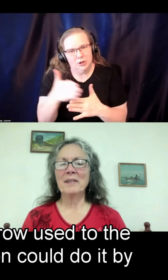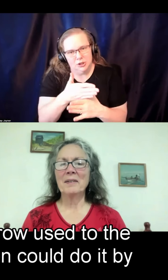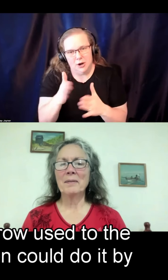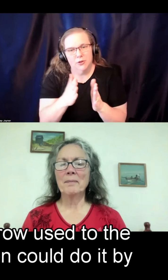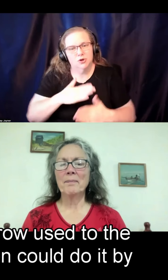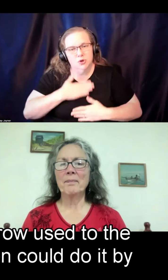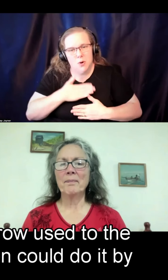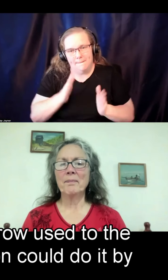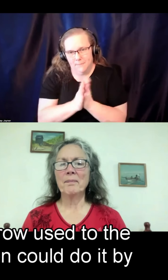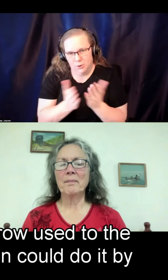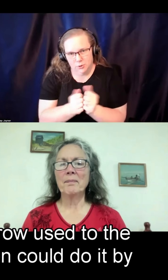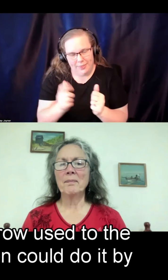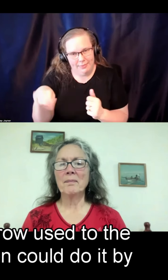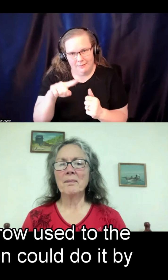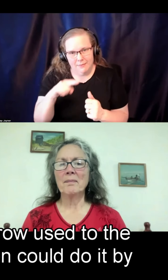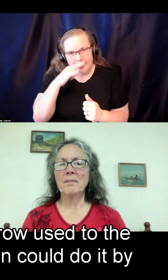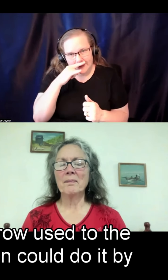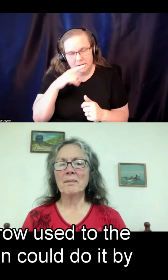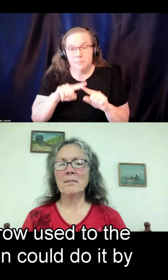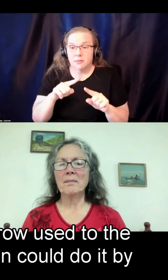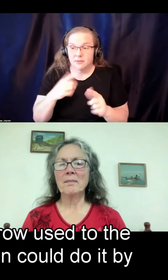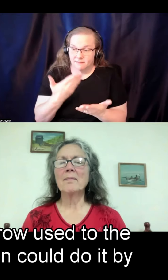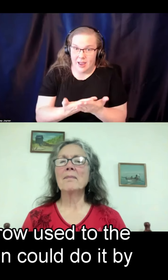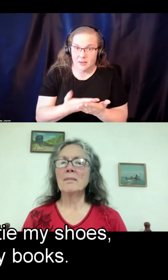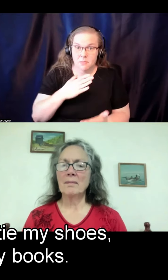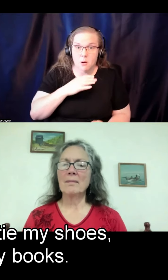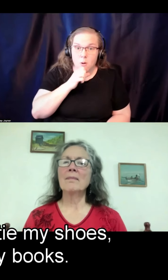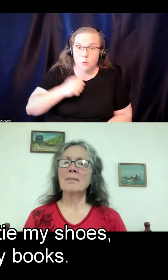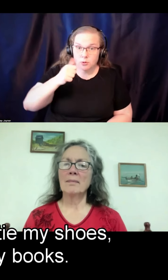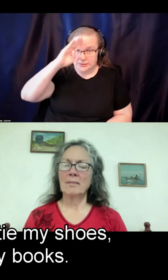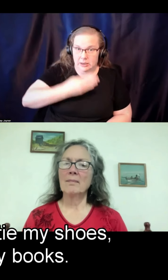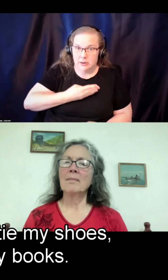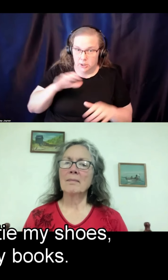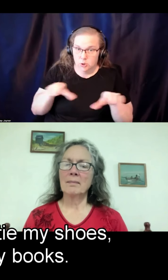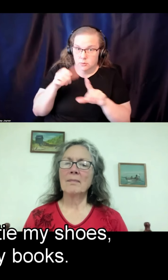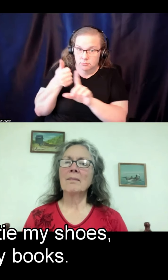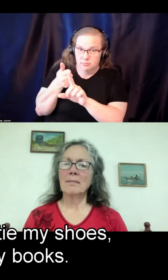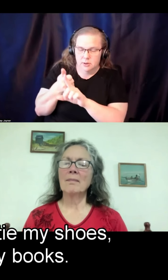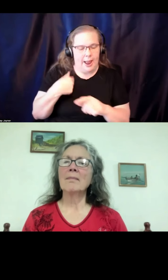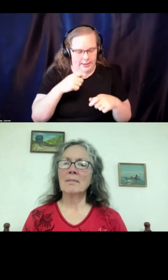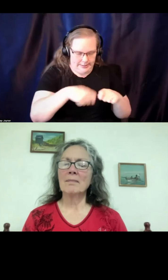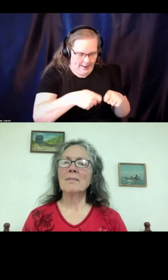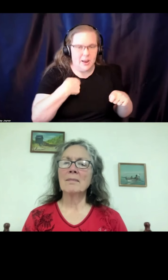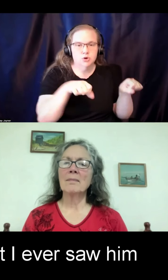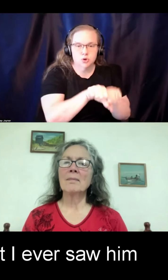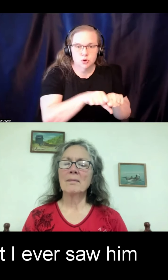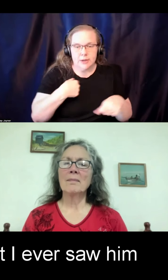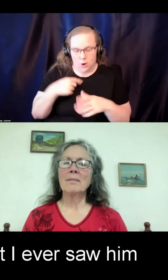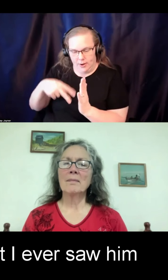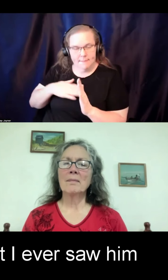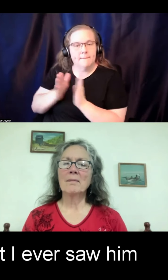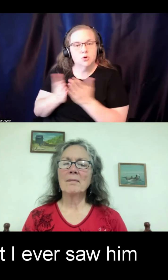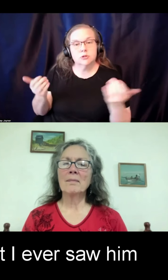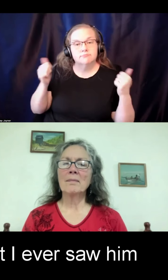I had to grow used to the fact that my older son could do it by himself. Just, I can tie my shoes, I can read my books. And